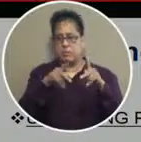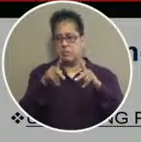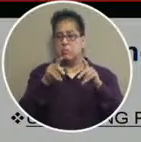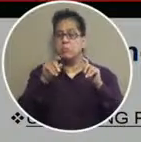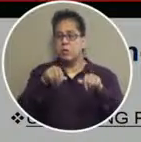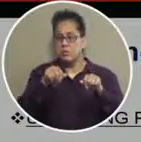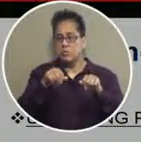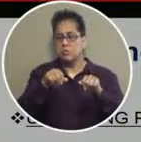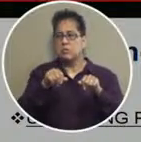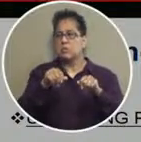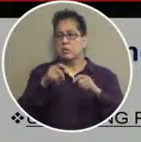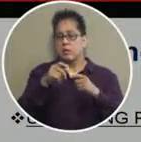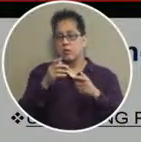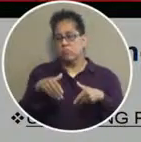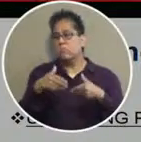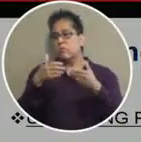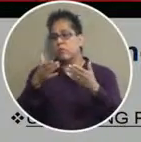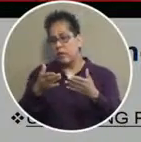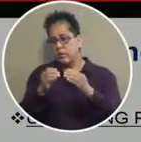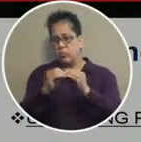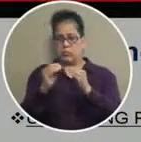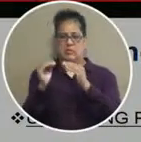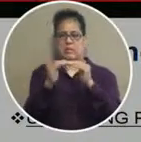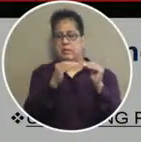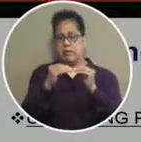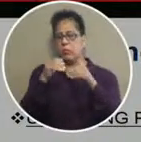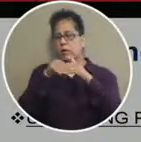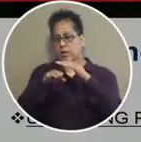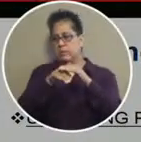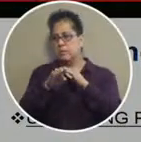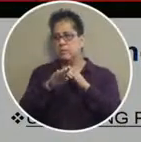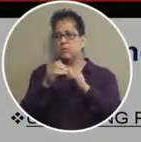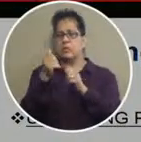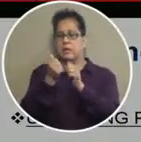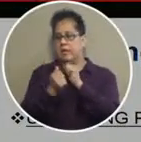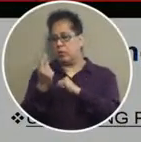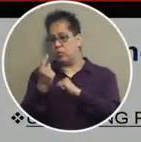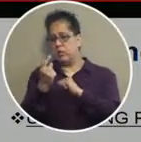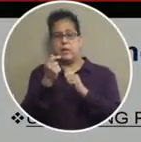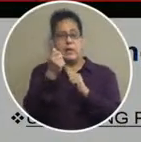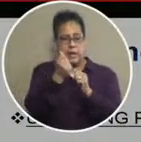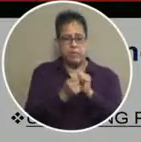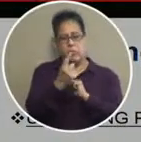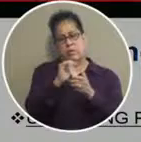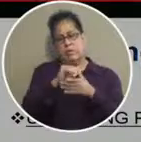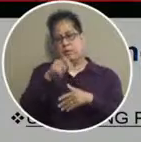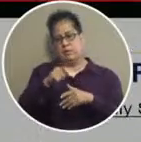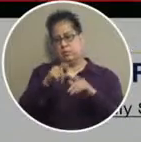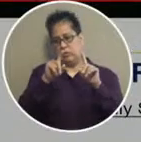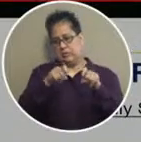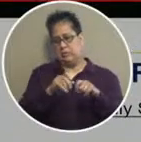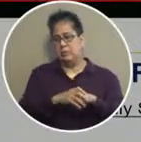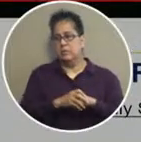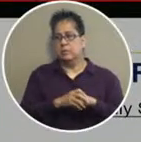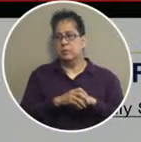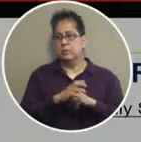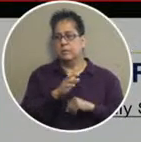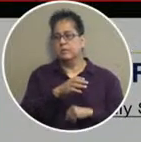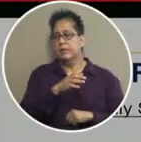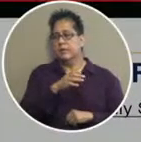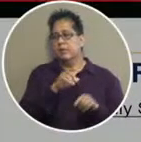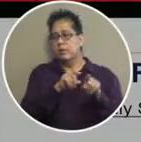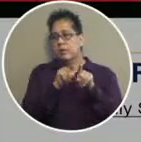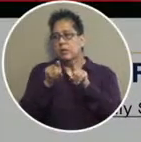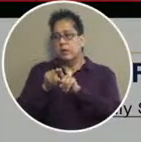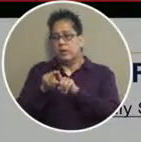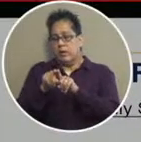providing the most equitable of access to anyone and everyone who wants and needs to be tested. Next slide.